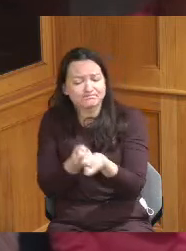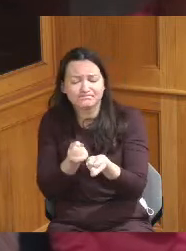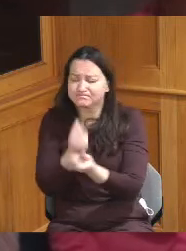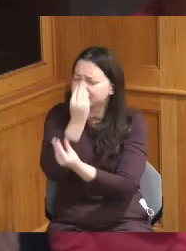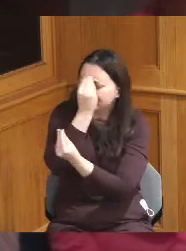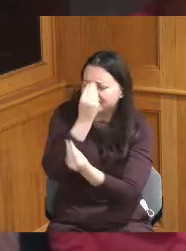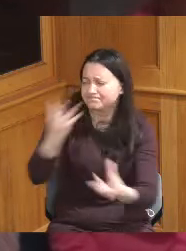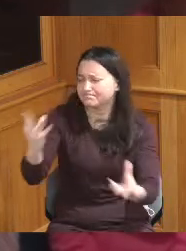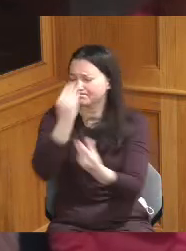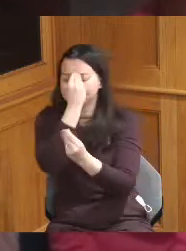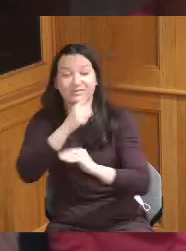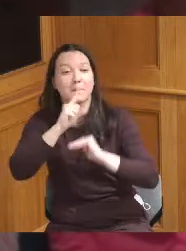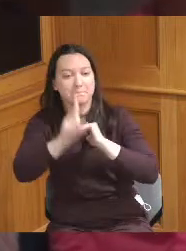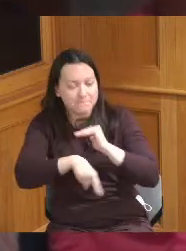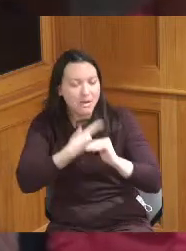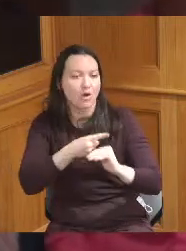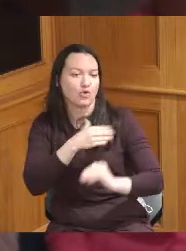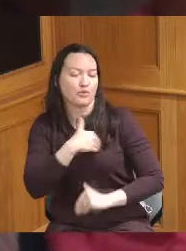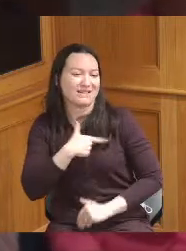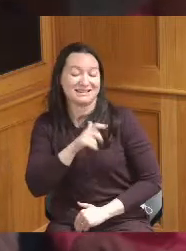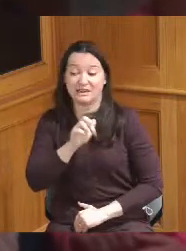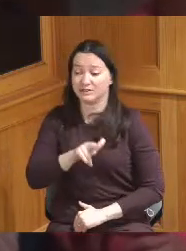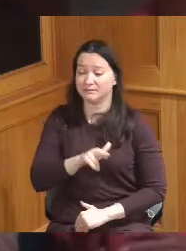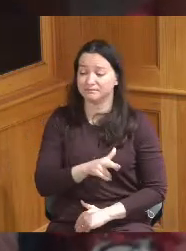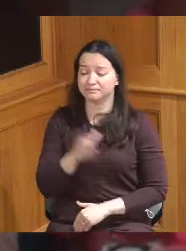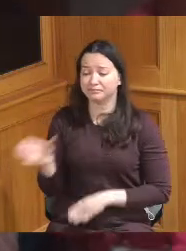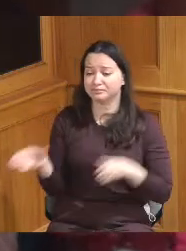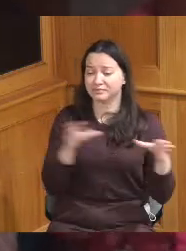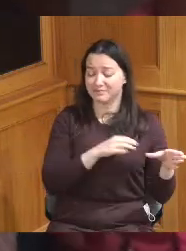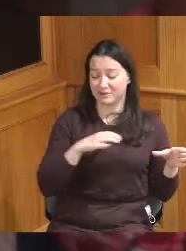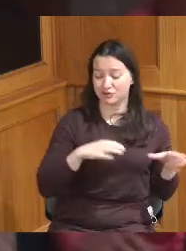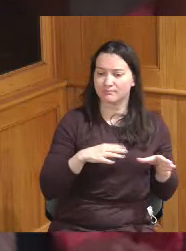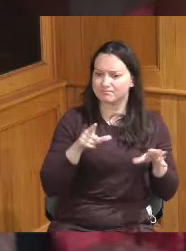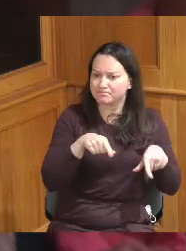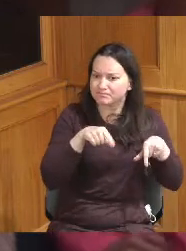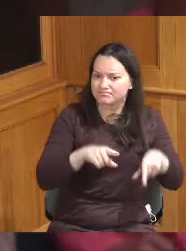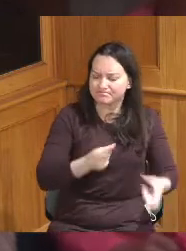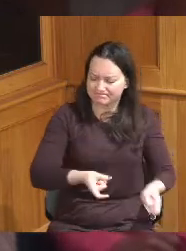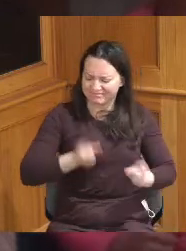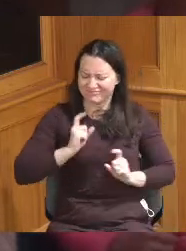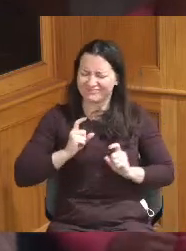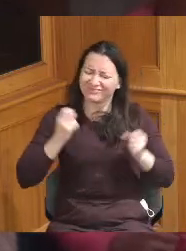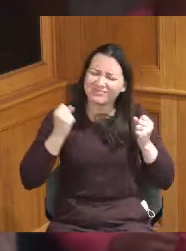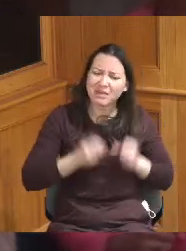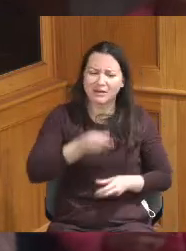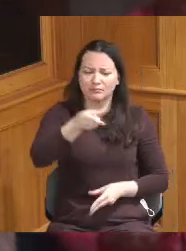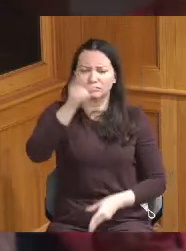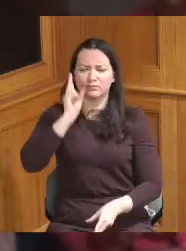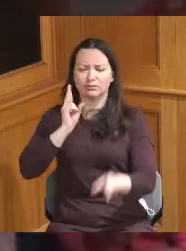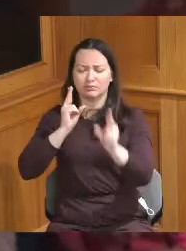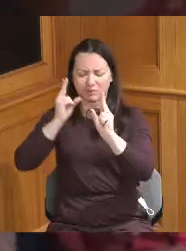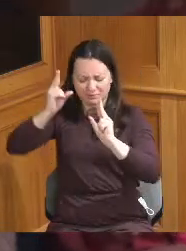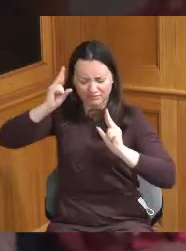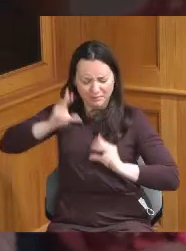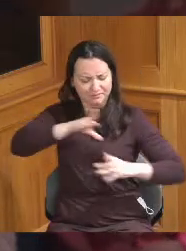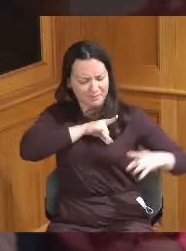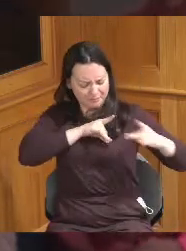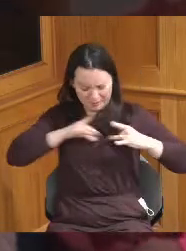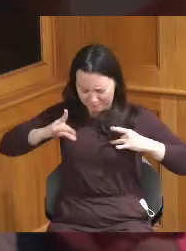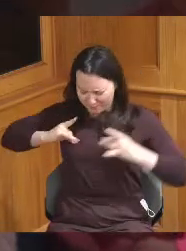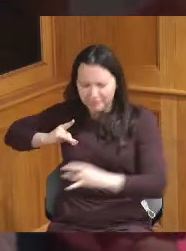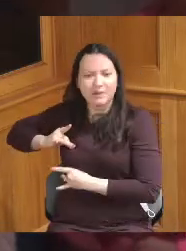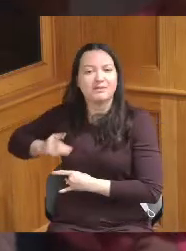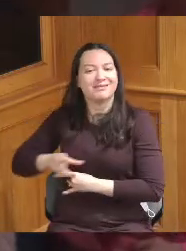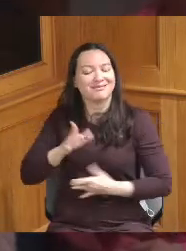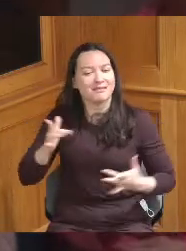people about breast cancer. And whereas Mr. Butts has been bestowed with many honors throughout his career, such as Lighthouse